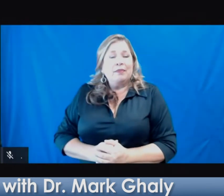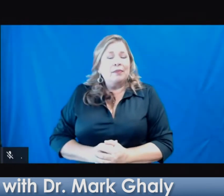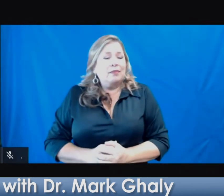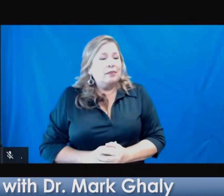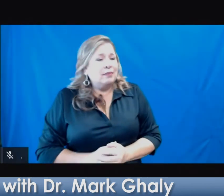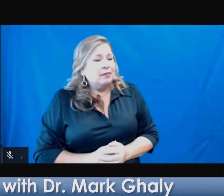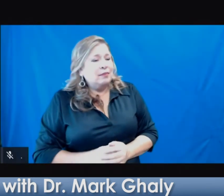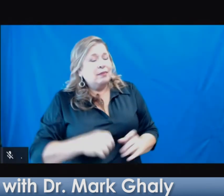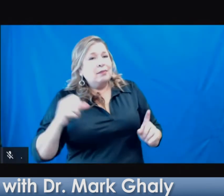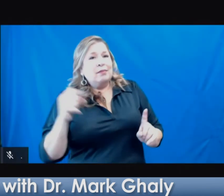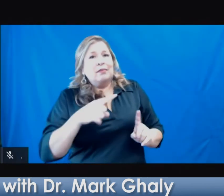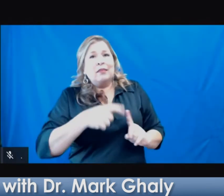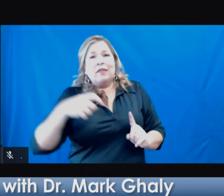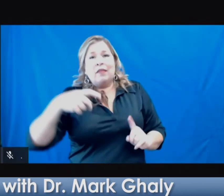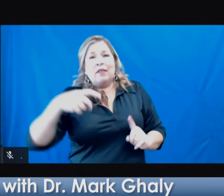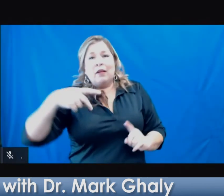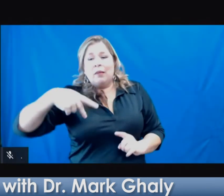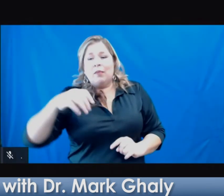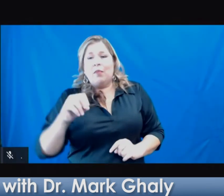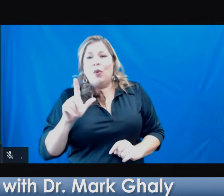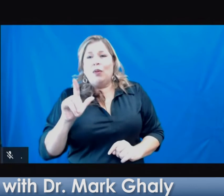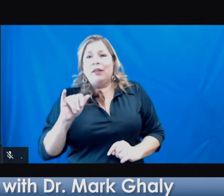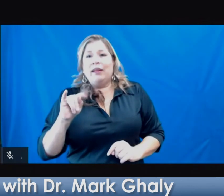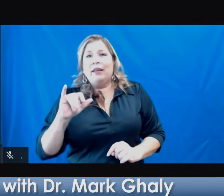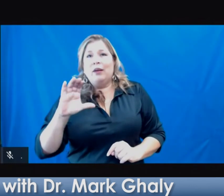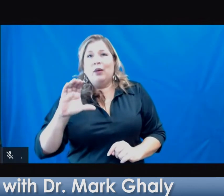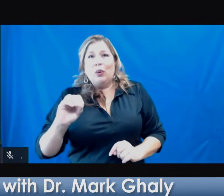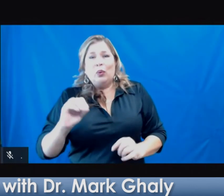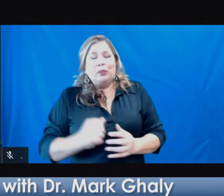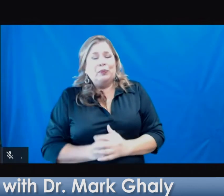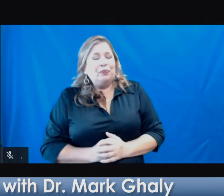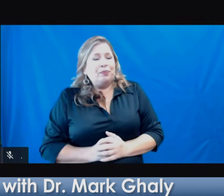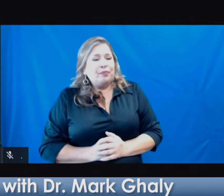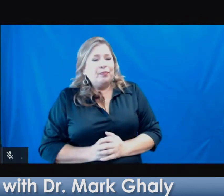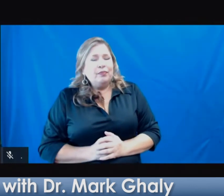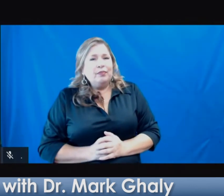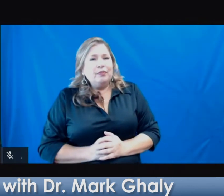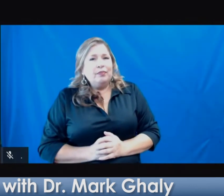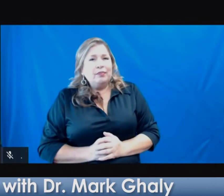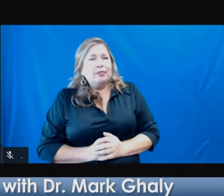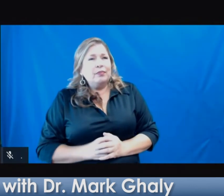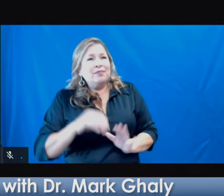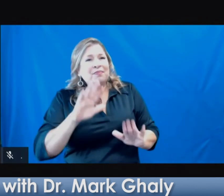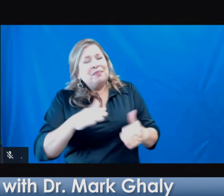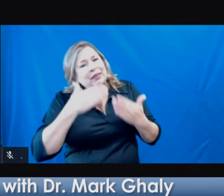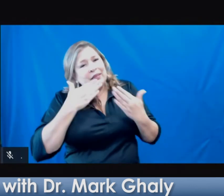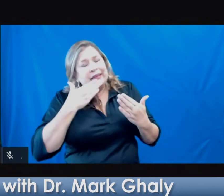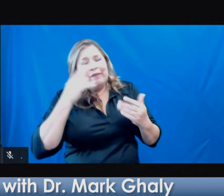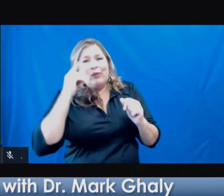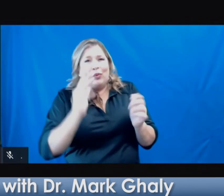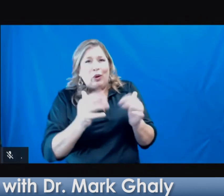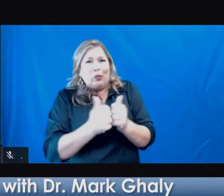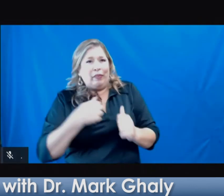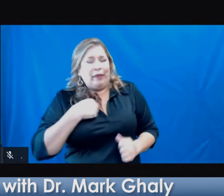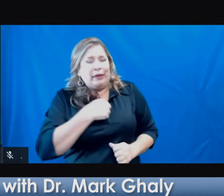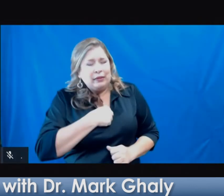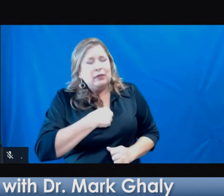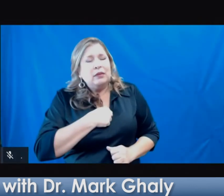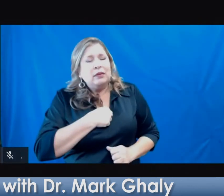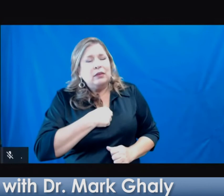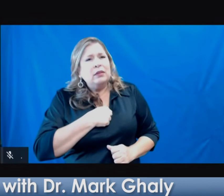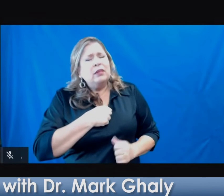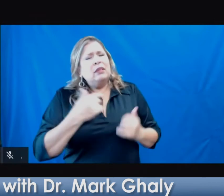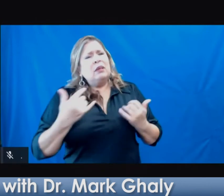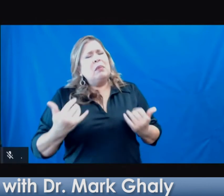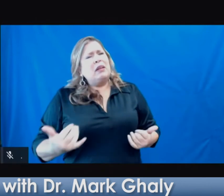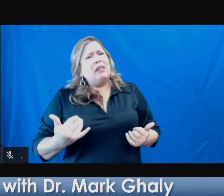Hey, Dr. Ghaly, thank you so much for talking to us. What would this mean for people staying over at other people's homes? Say,